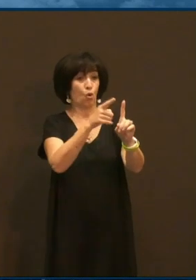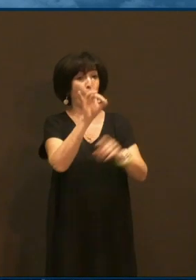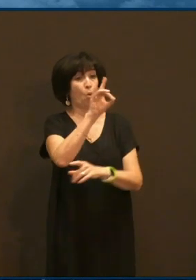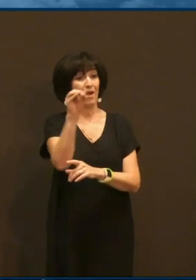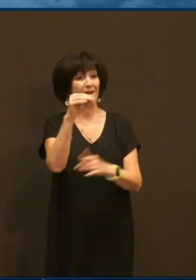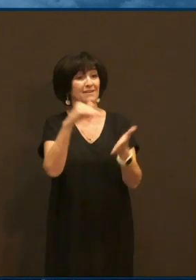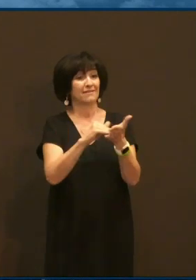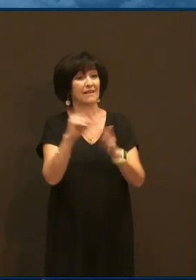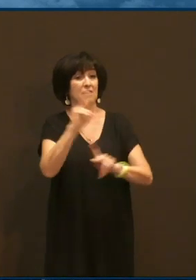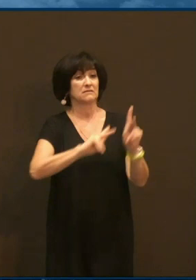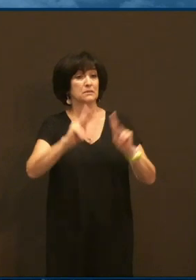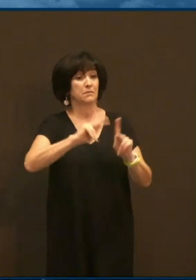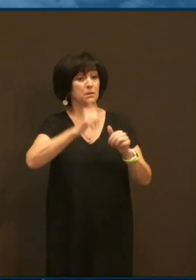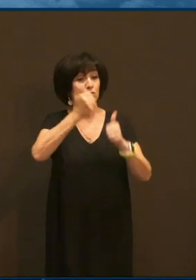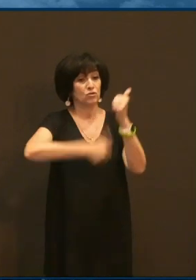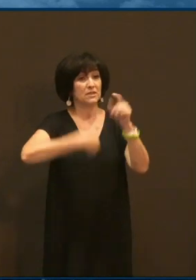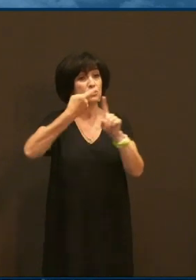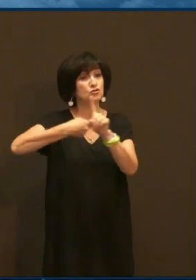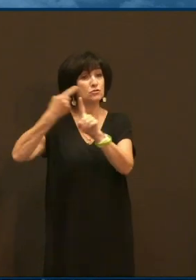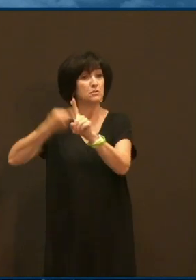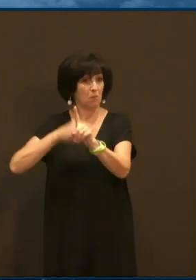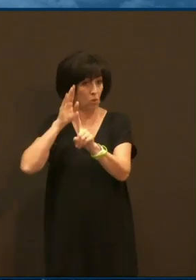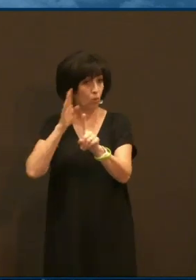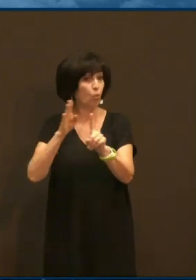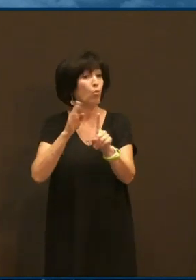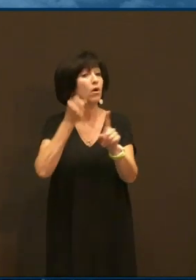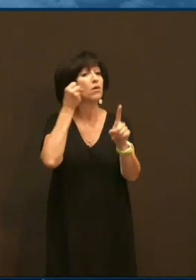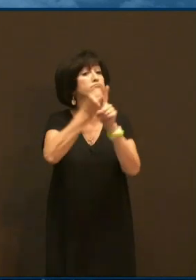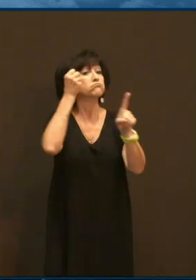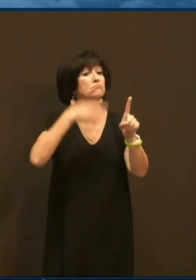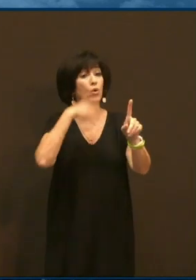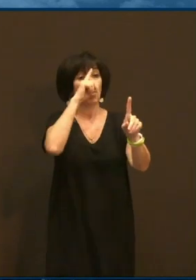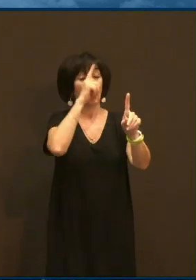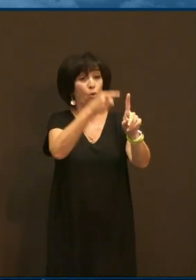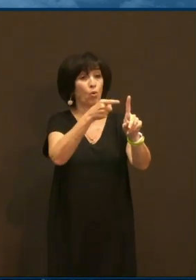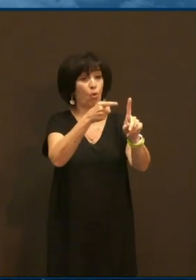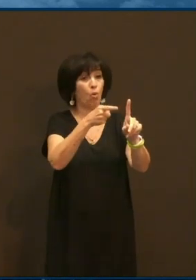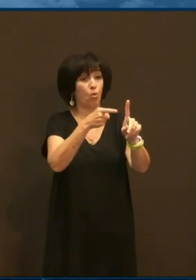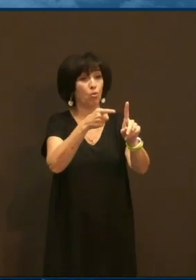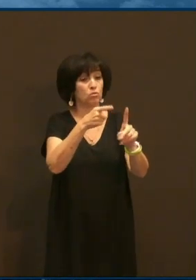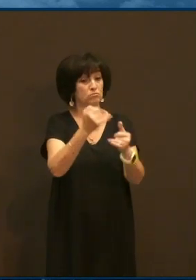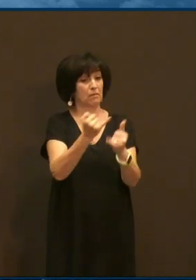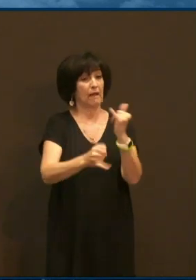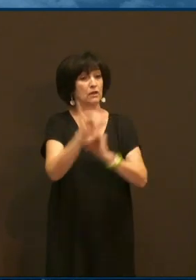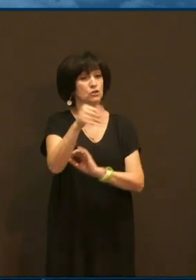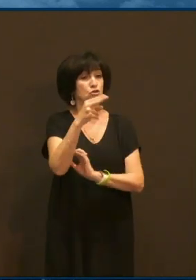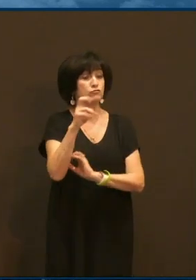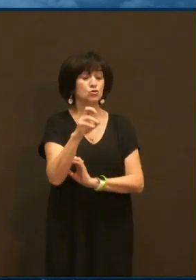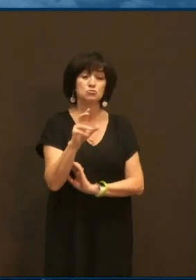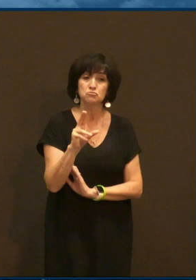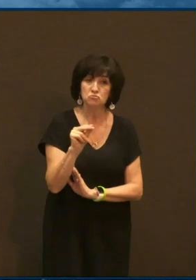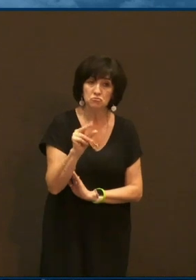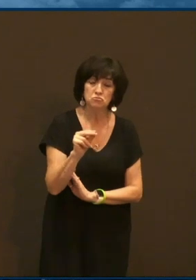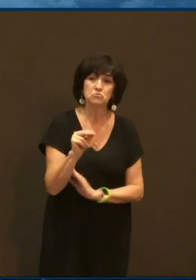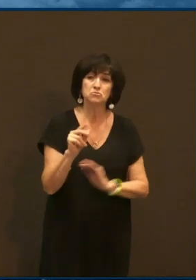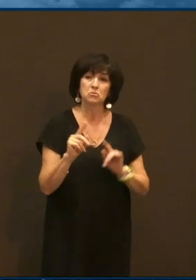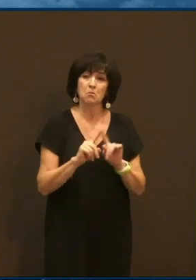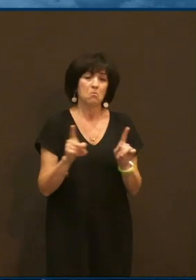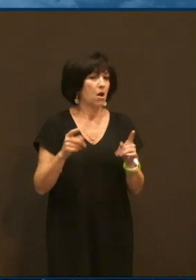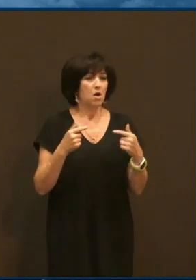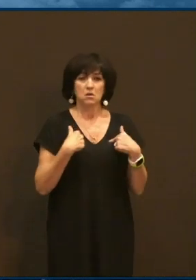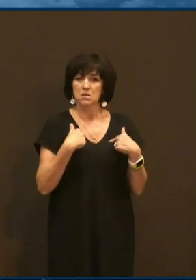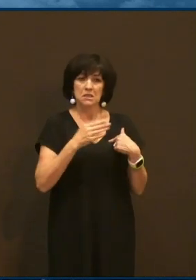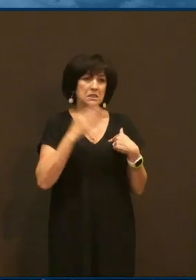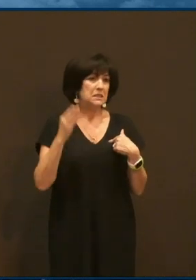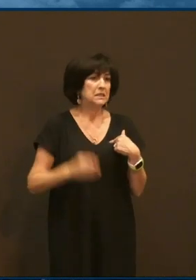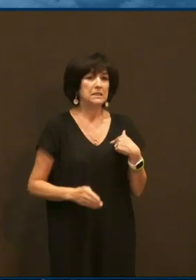month, but we definitely have that capacity. We have sites that have had vacancies in them still to be tested, so we are not turning people